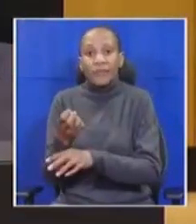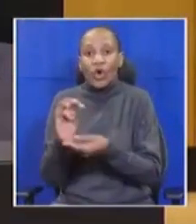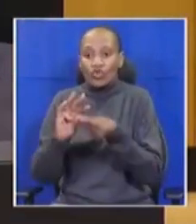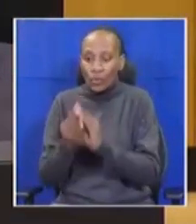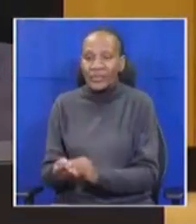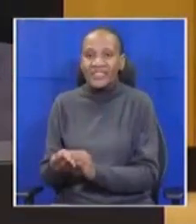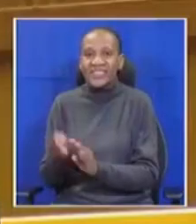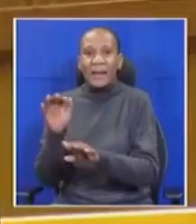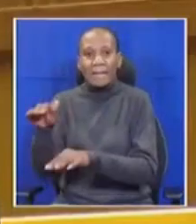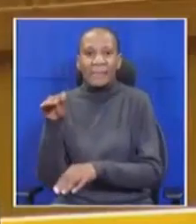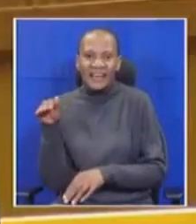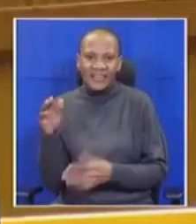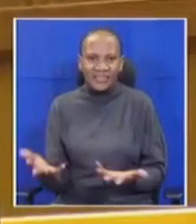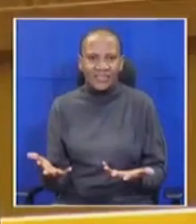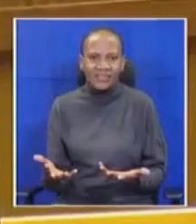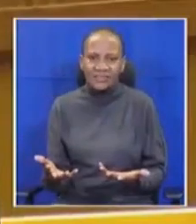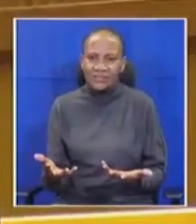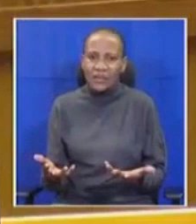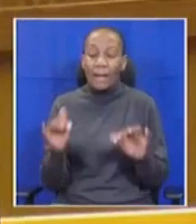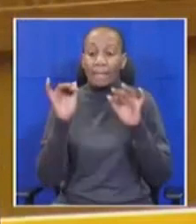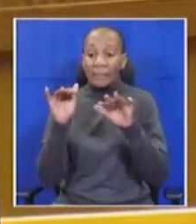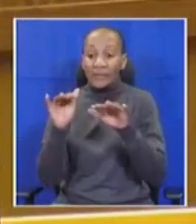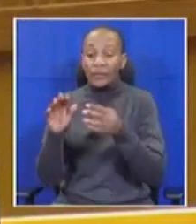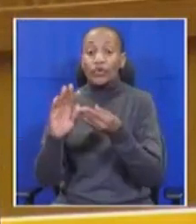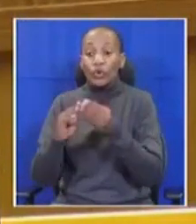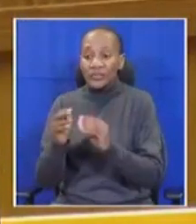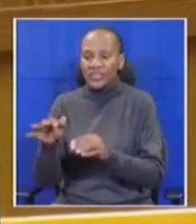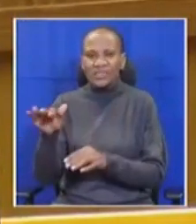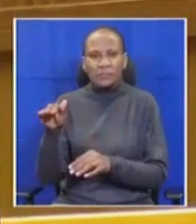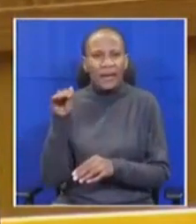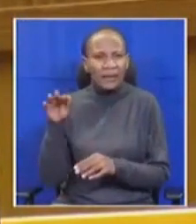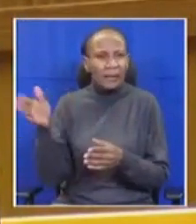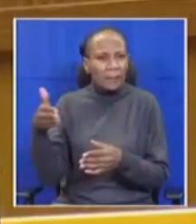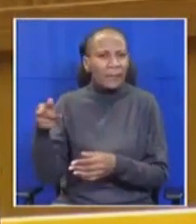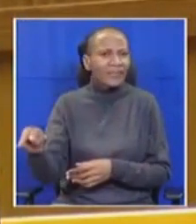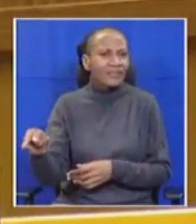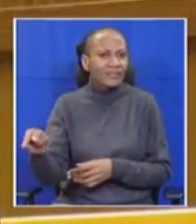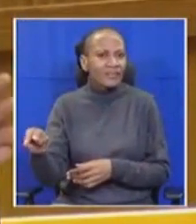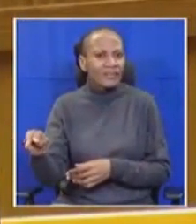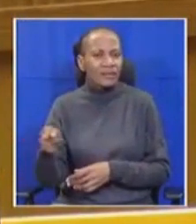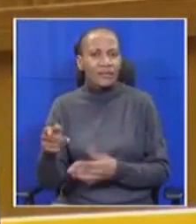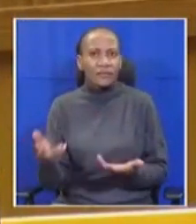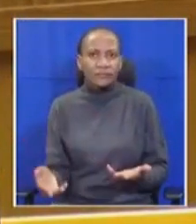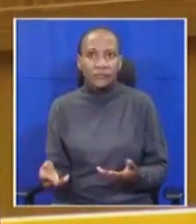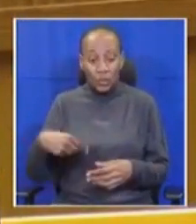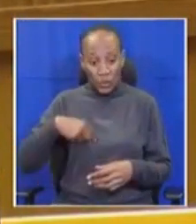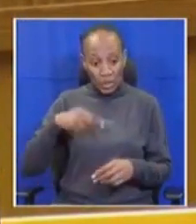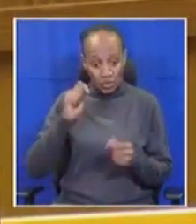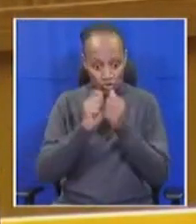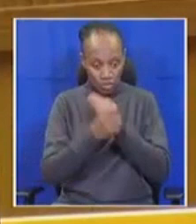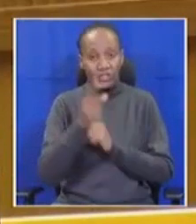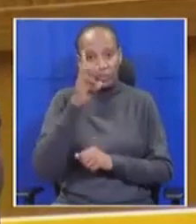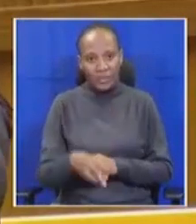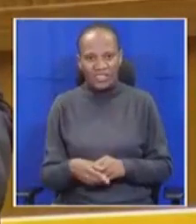There's no reason why in the townships we do not have banks. So we need to move away from